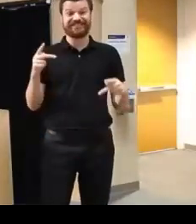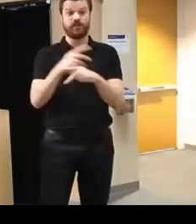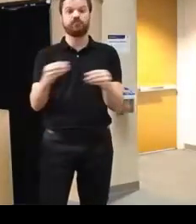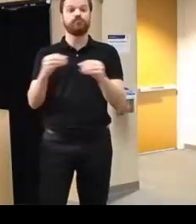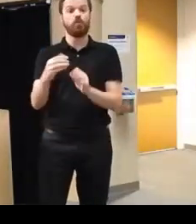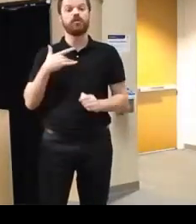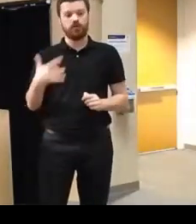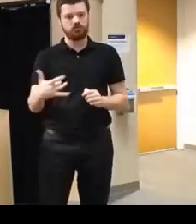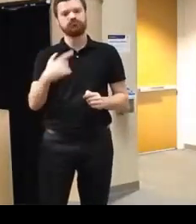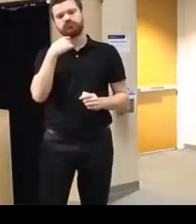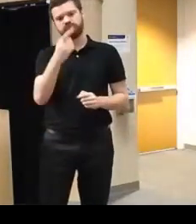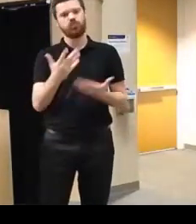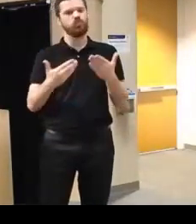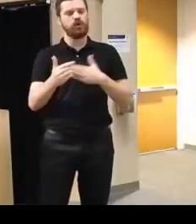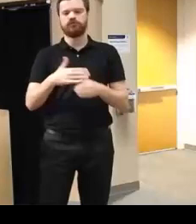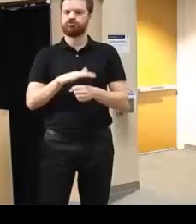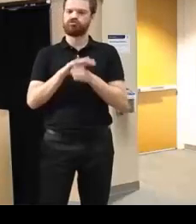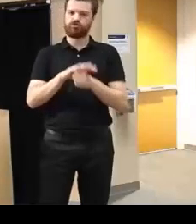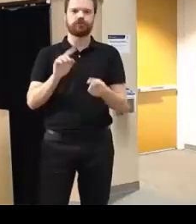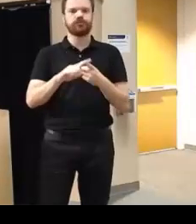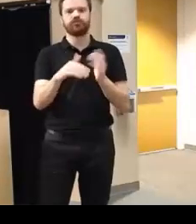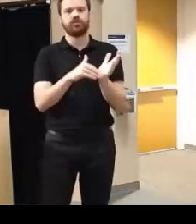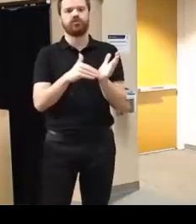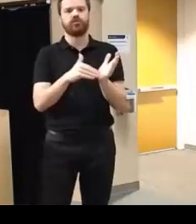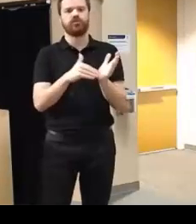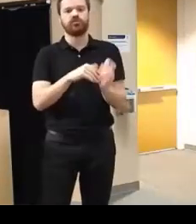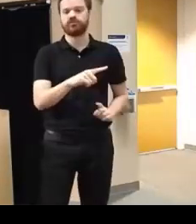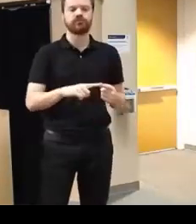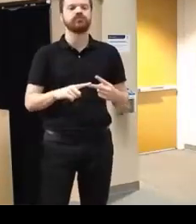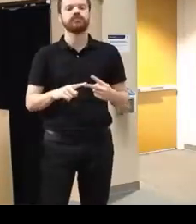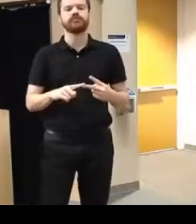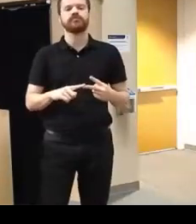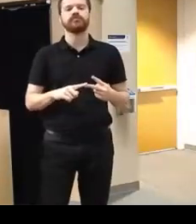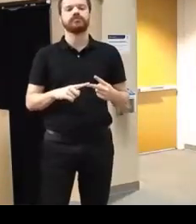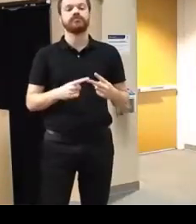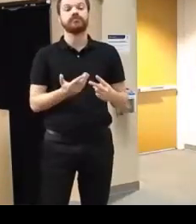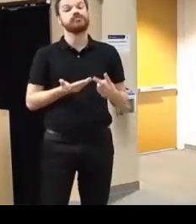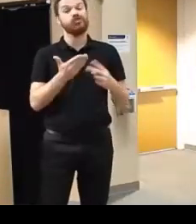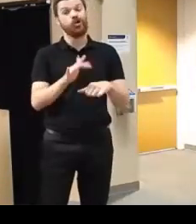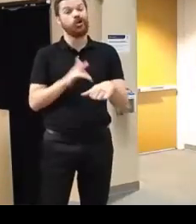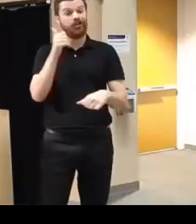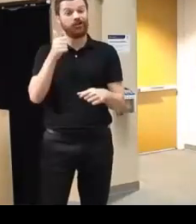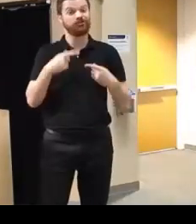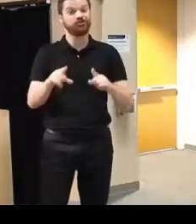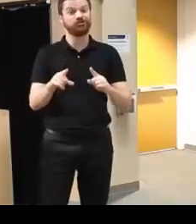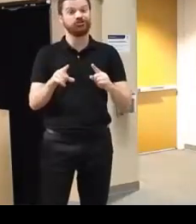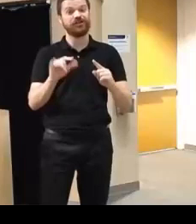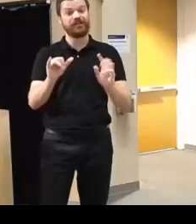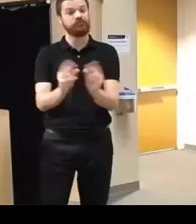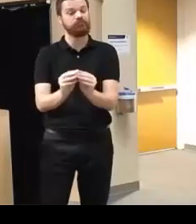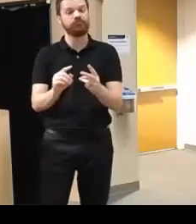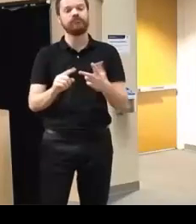to disclose their stressors, whatever it was that was most important to the primary care provider. They brought it up earlier in the visit, and they